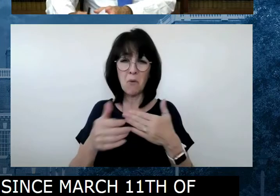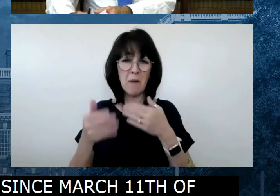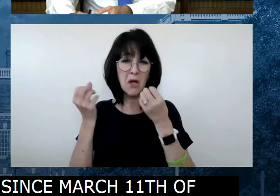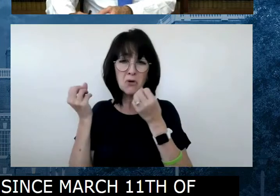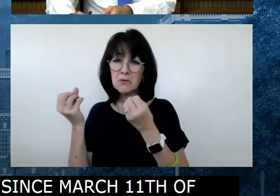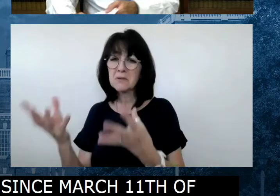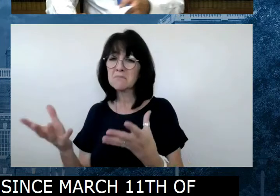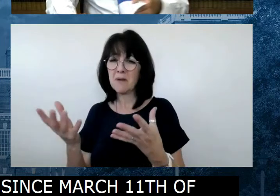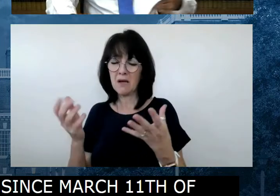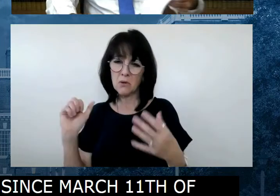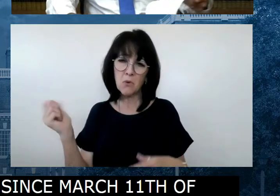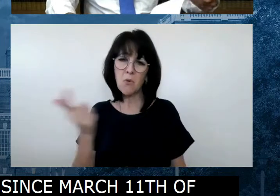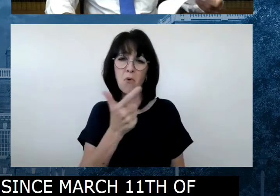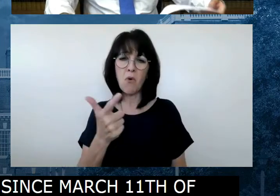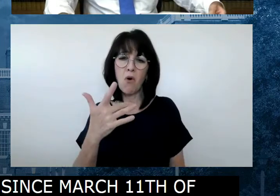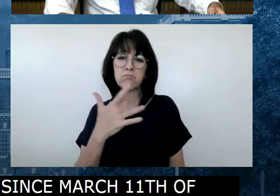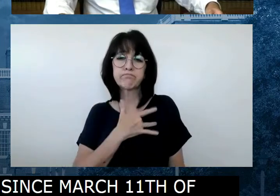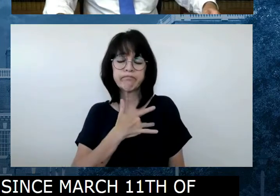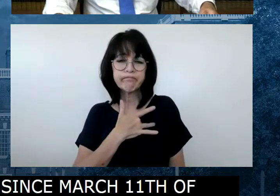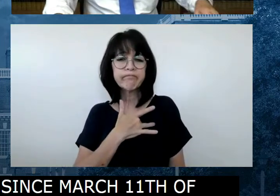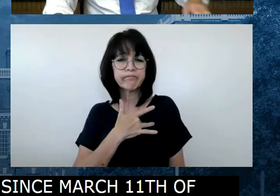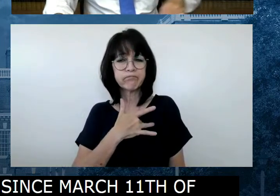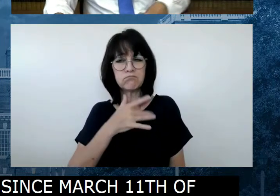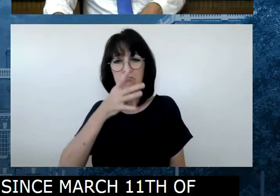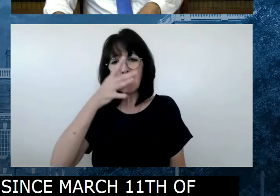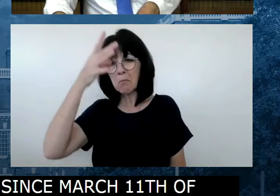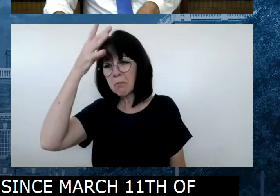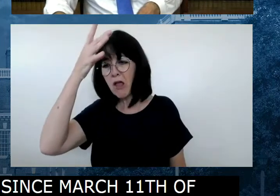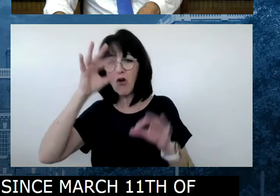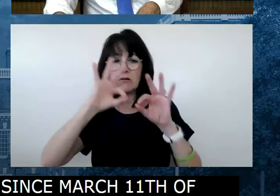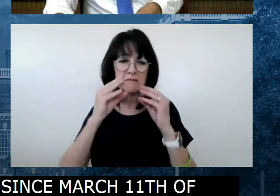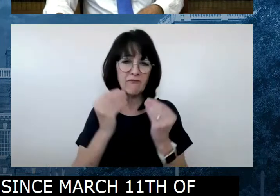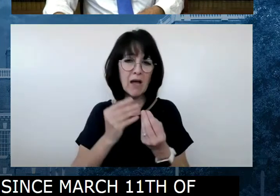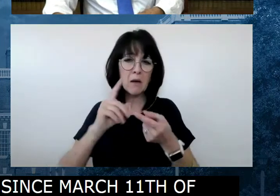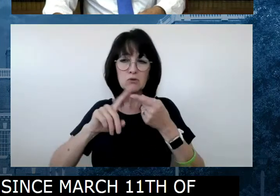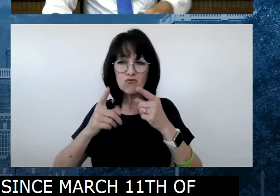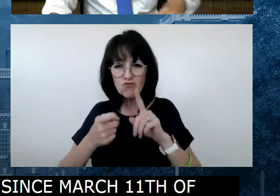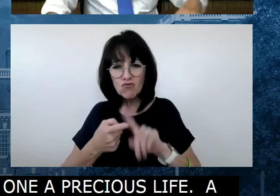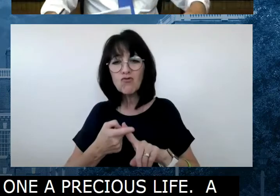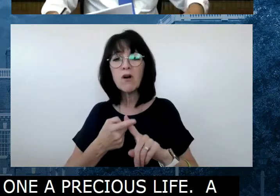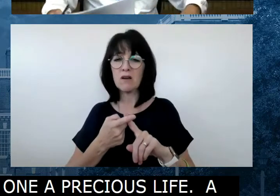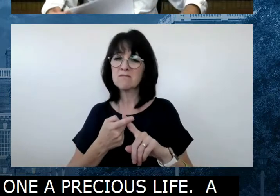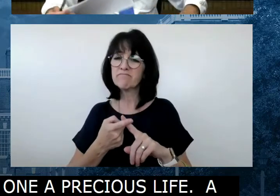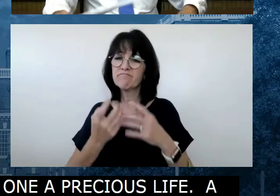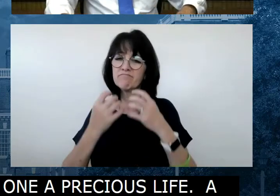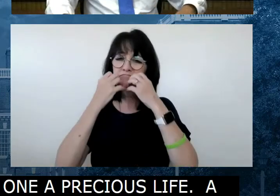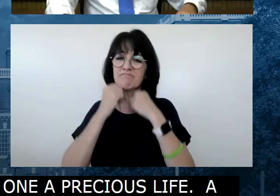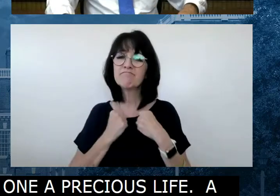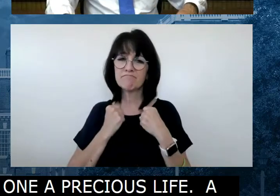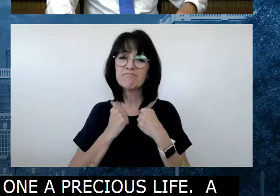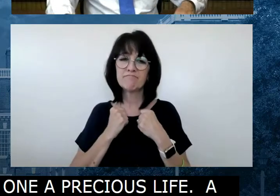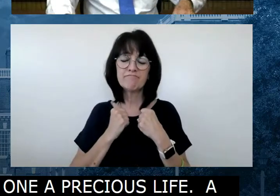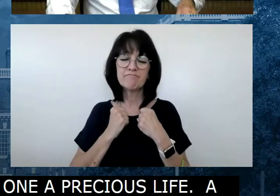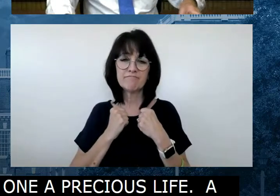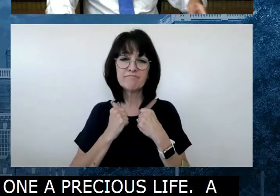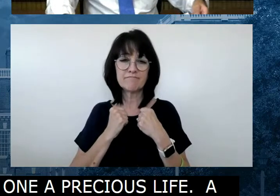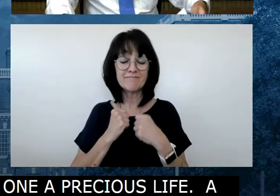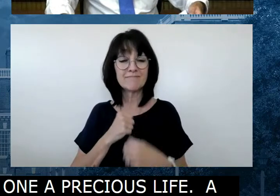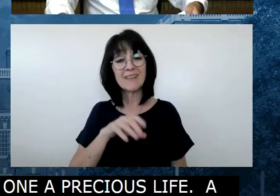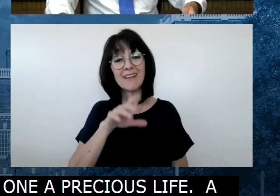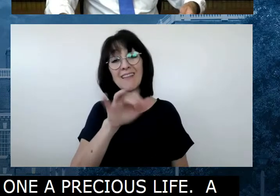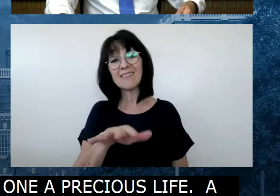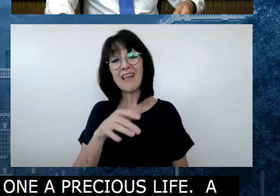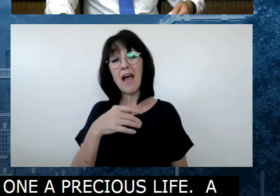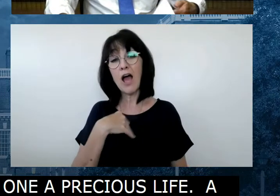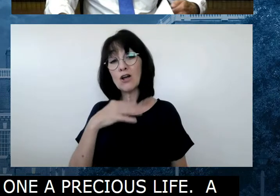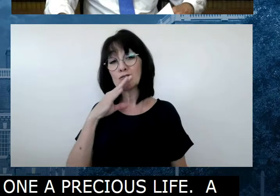mostly, but others, of course, dear to us across our state. Here's the roller coaster ride that I referred to. It's